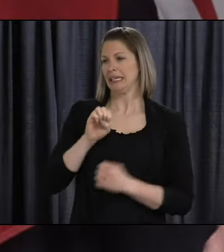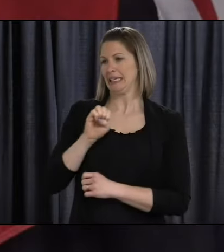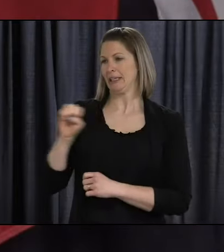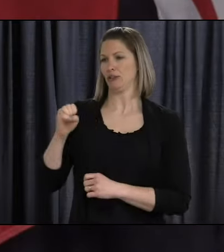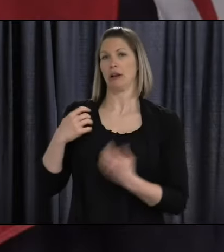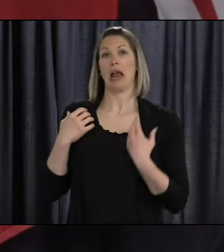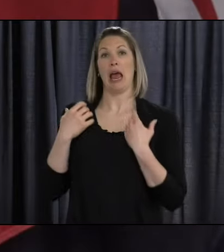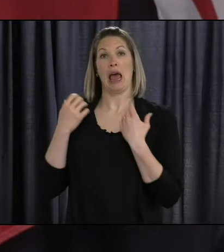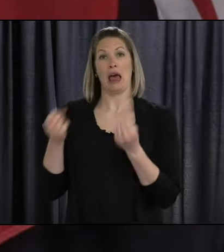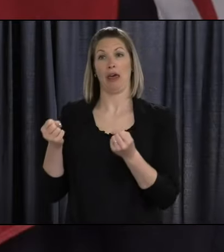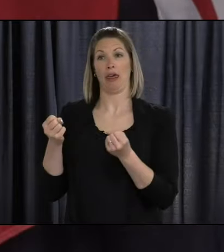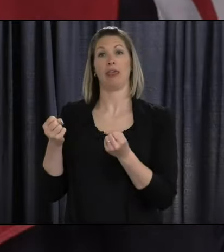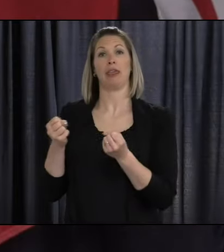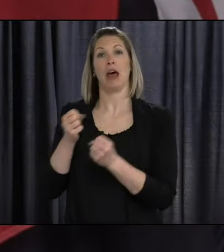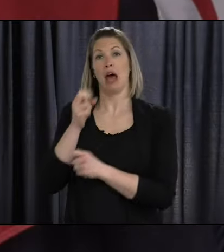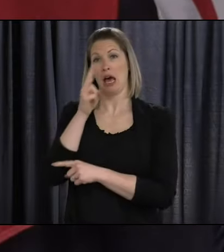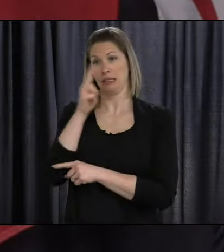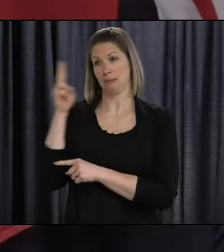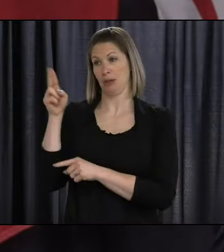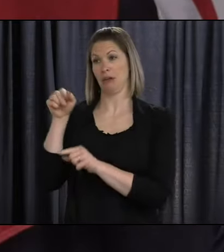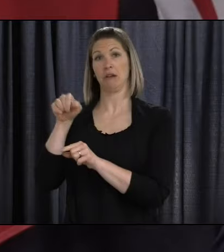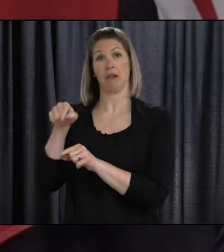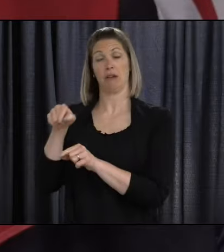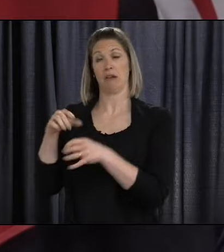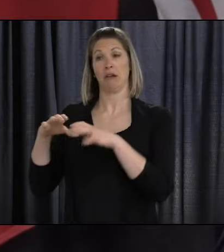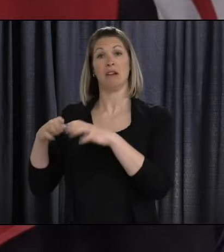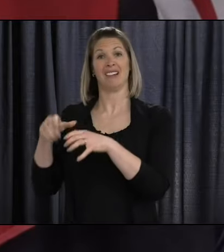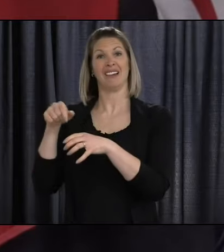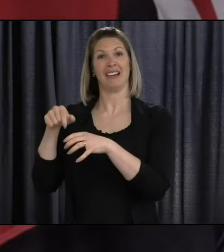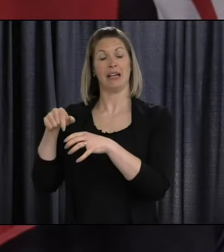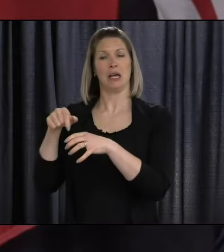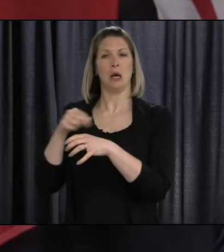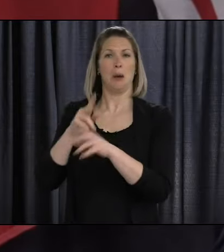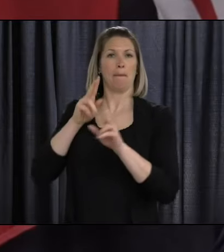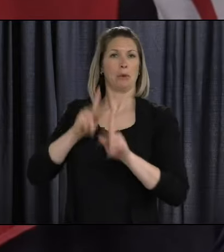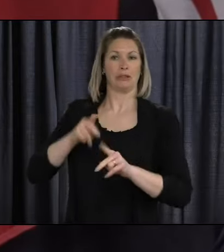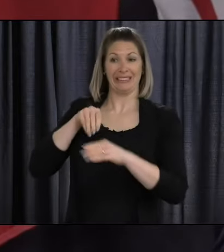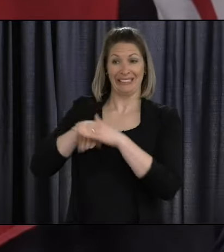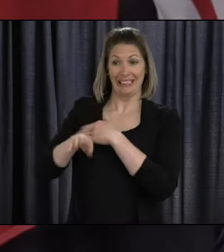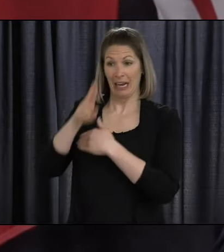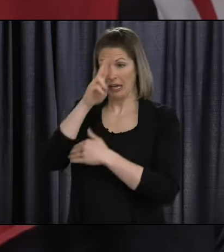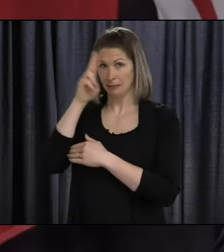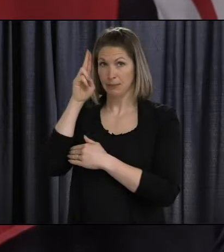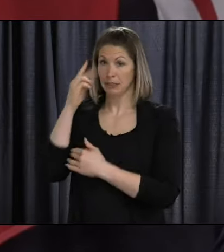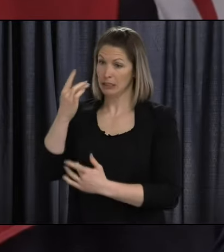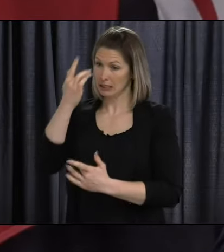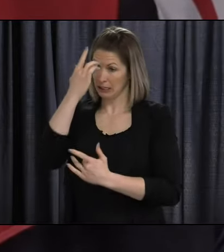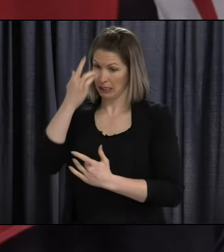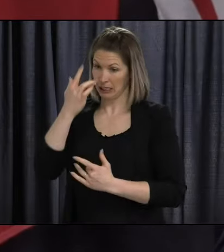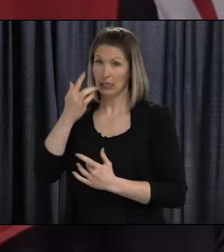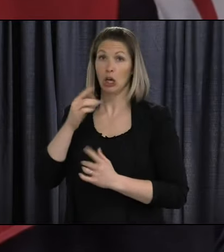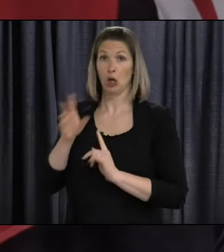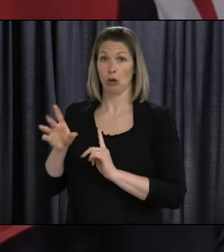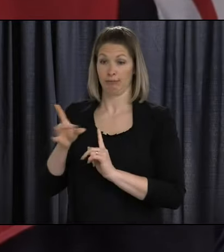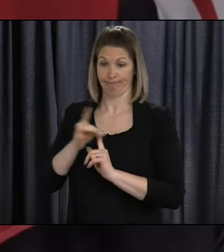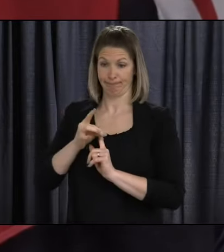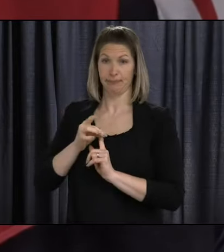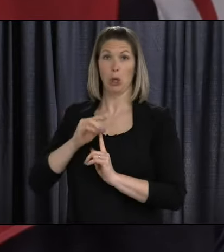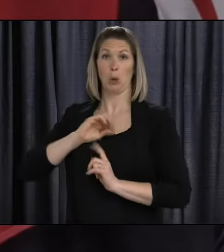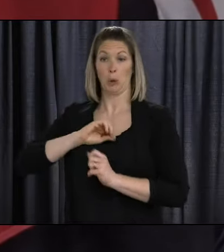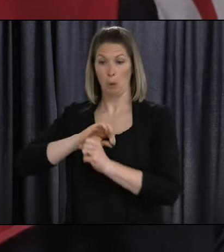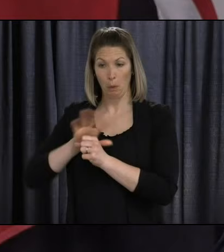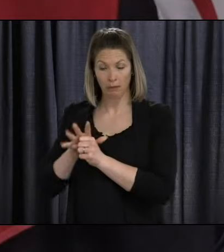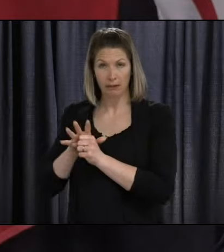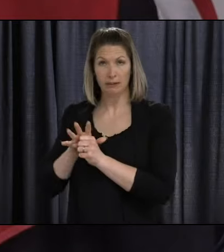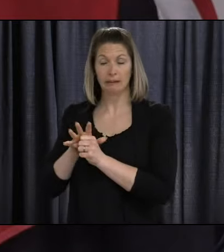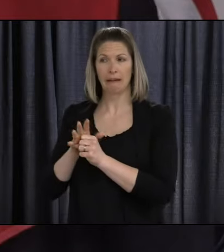with a patient who had previously tested positive for COVID-19. So, as Dr. Fitzgerald has said, the staff members are